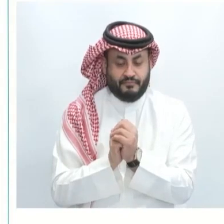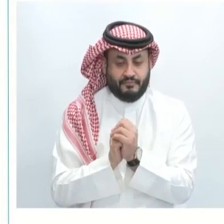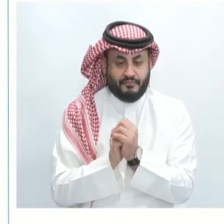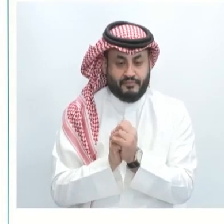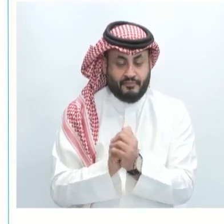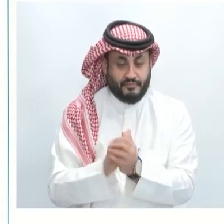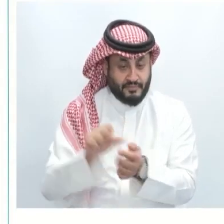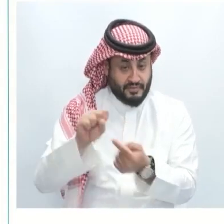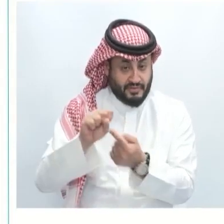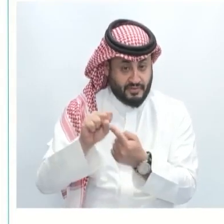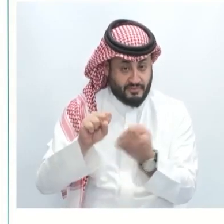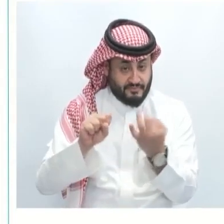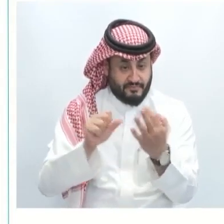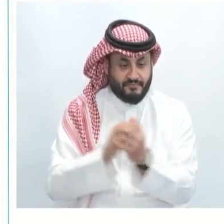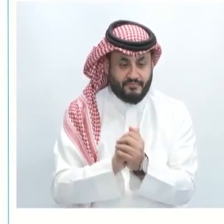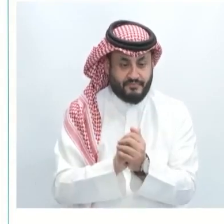Sandwiches.